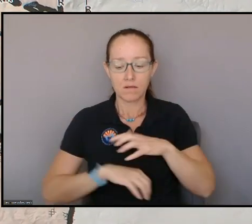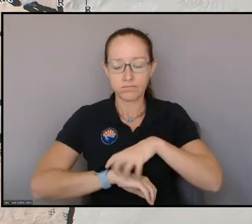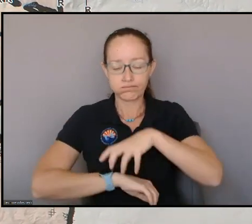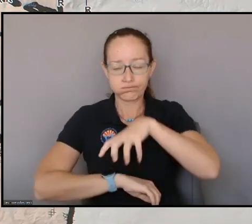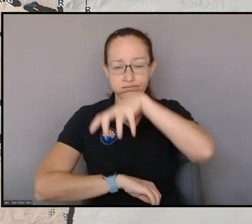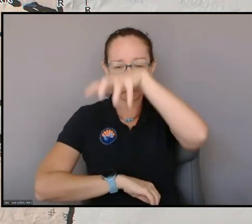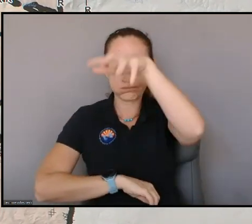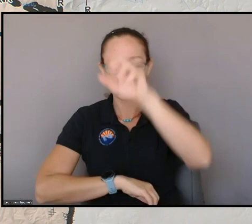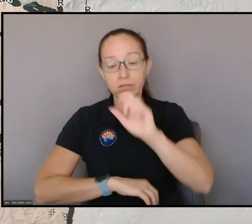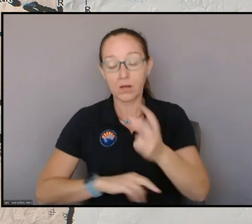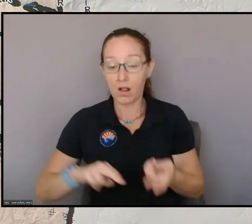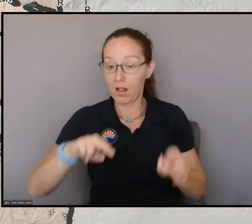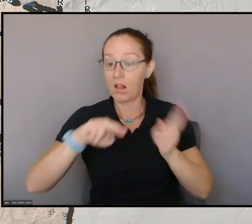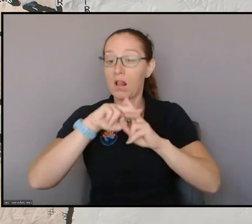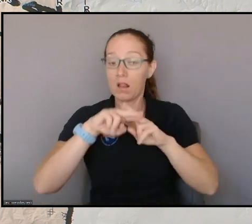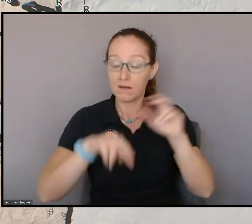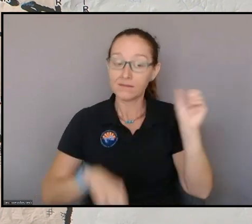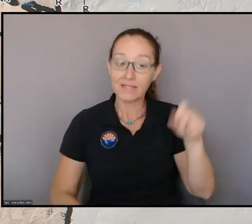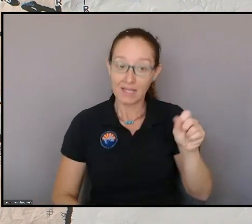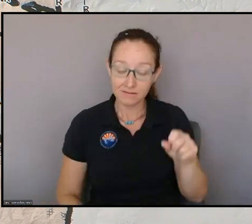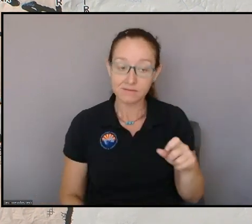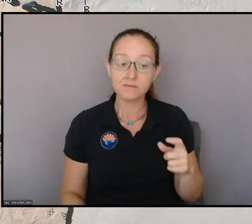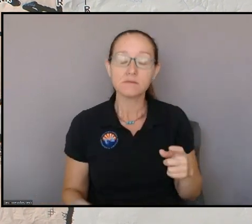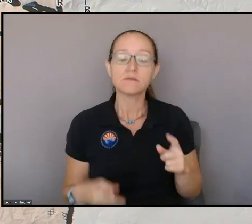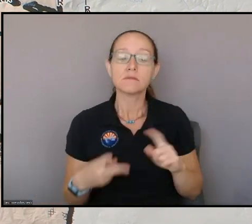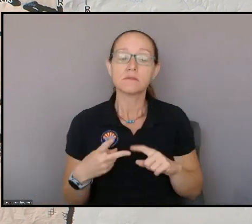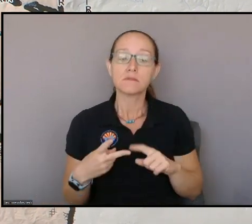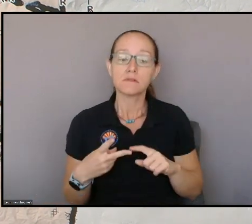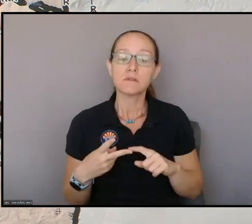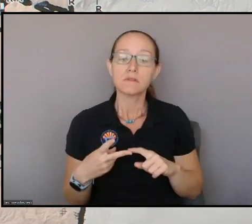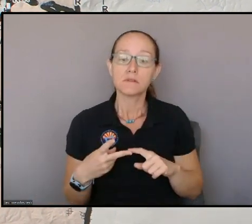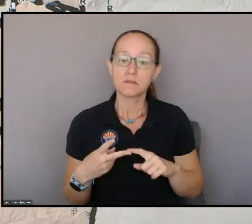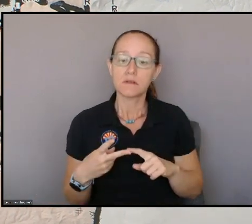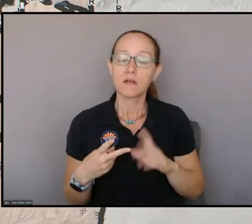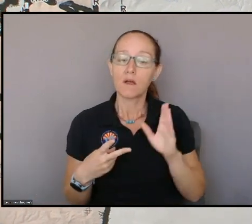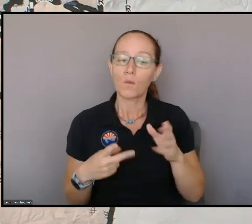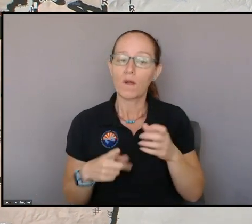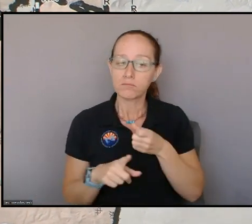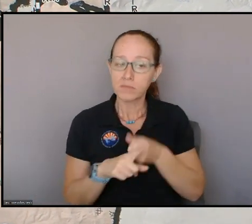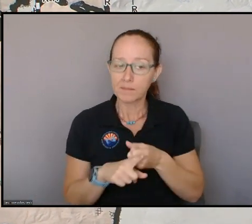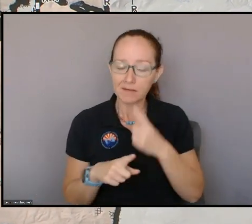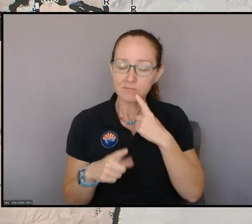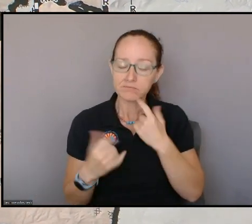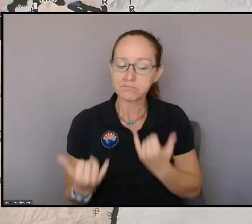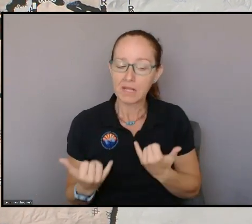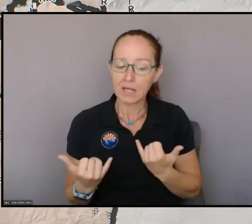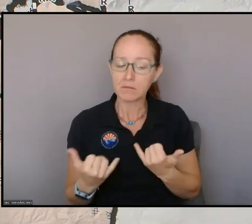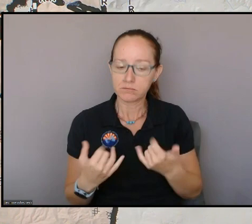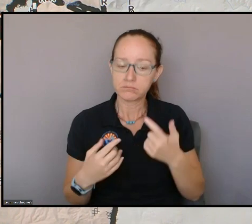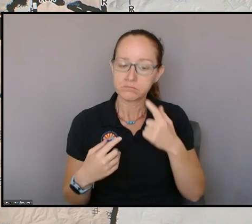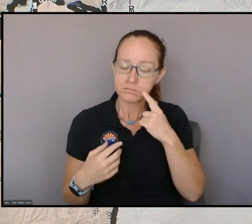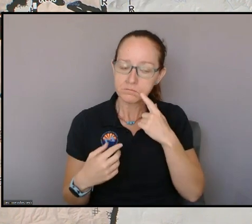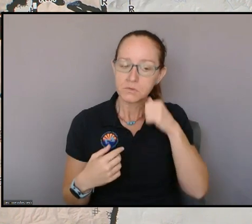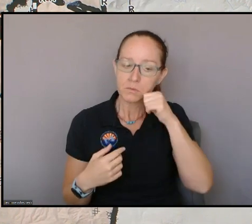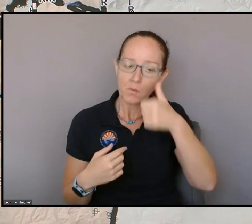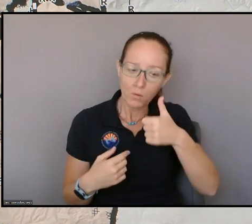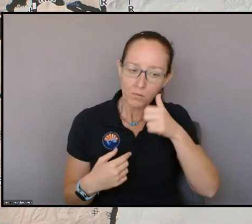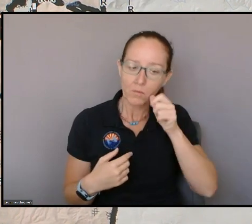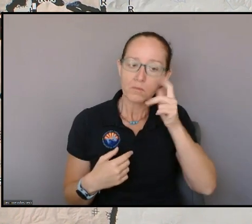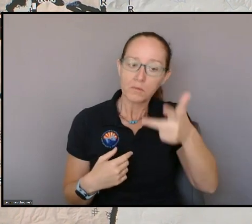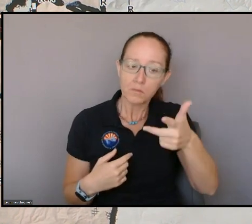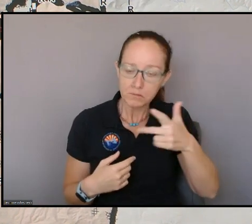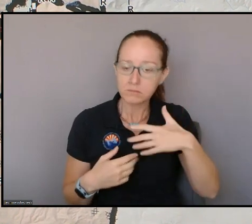going to see effects of that over the coming days as well. our temperatures are really, they've gone up,